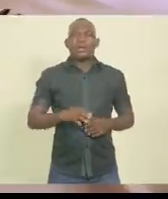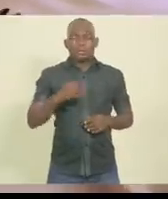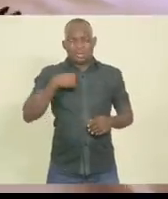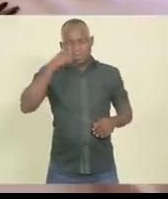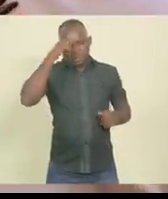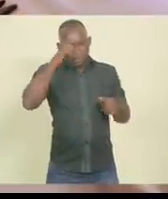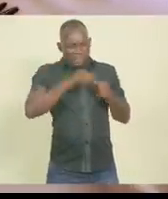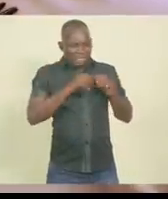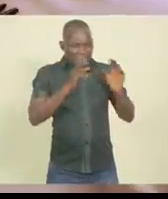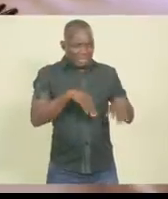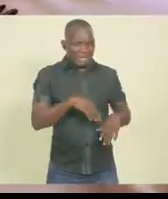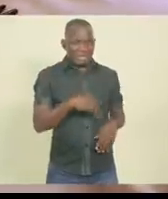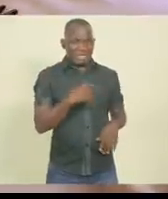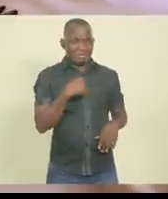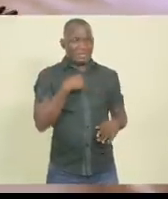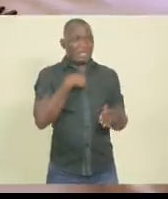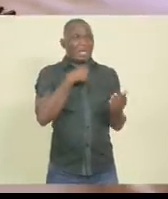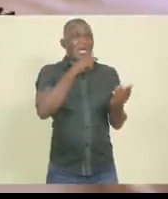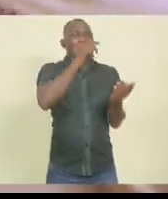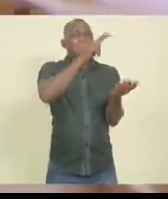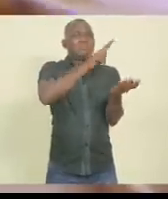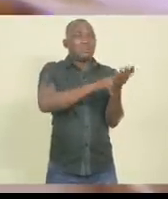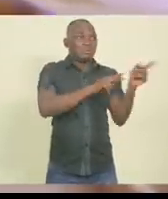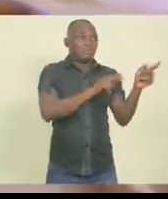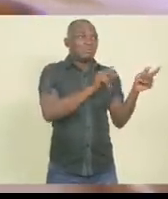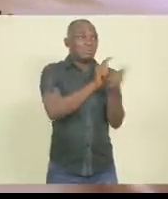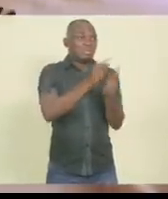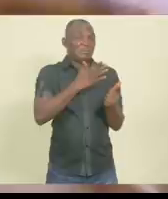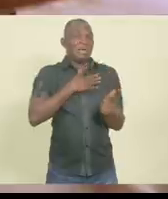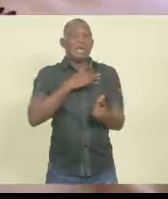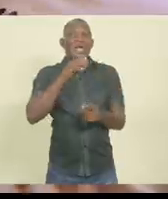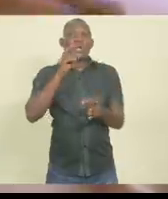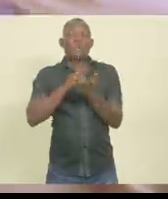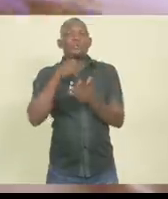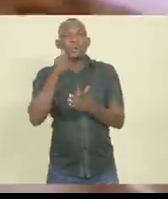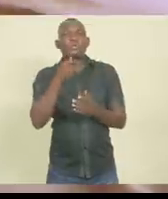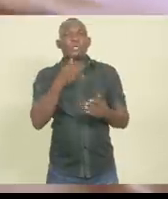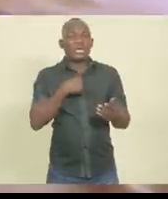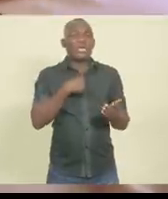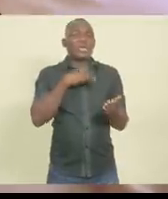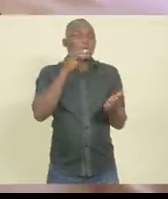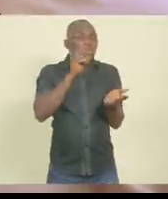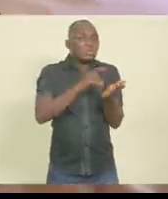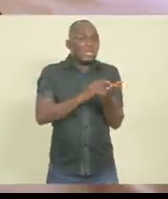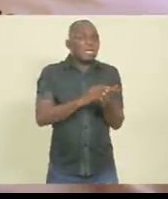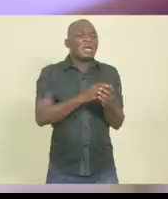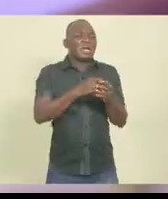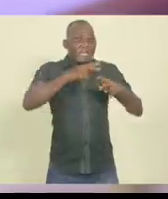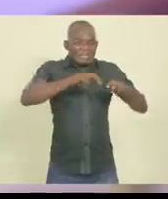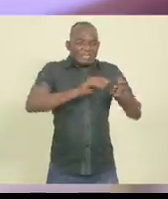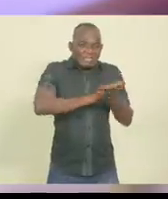me, I booked an appointment for you to see my doctor tomorrow, so we can have a clear idea of what's